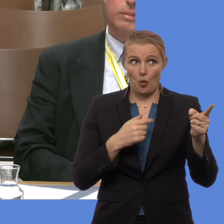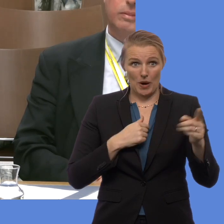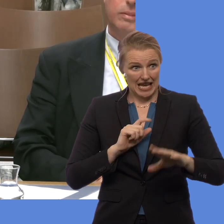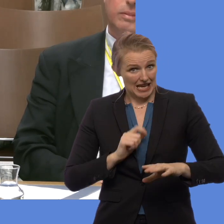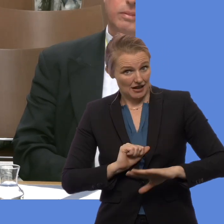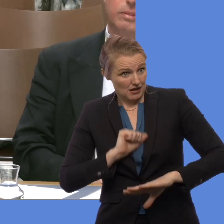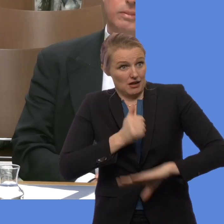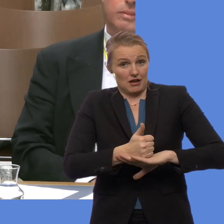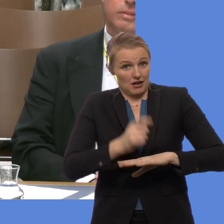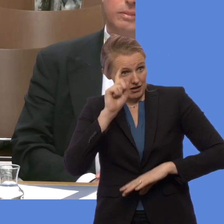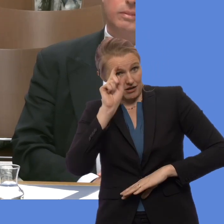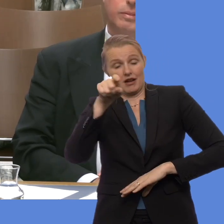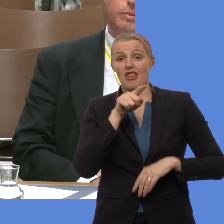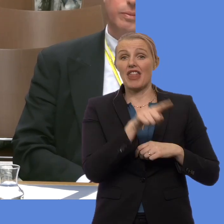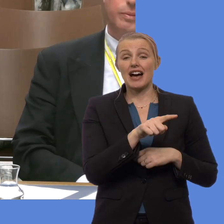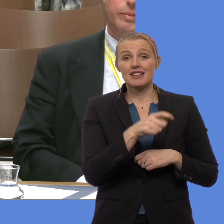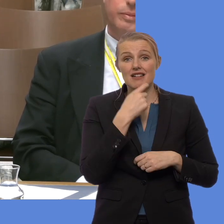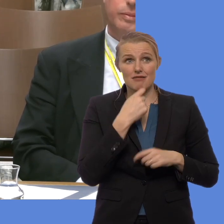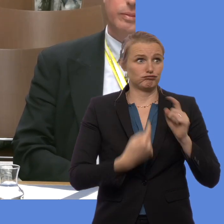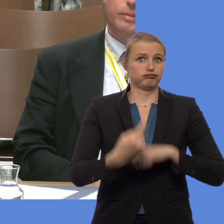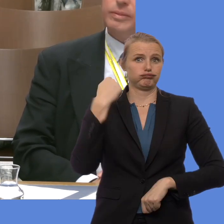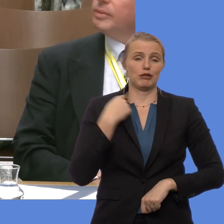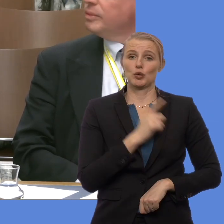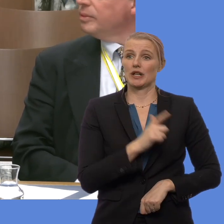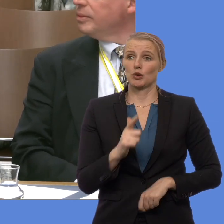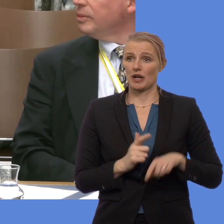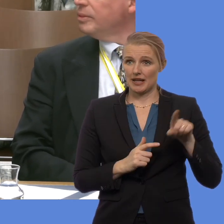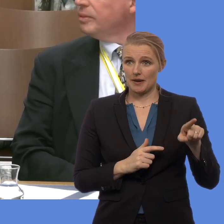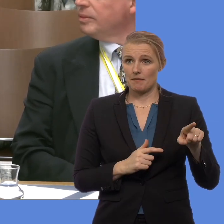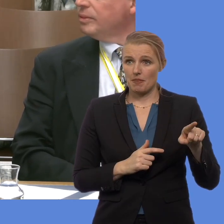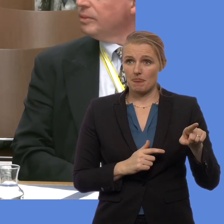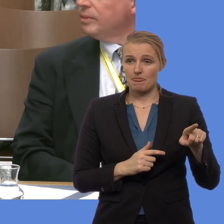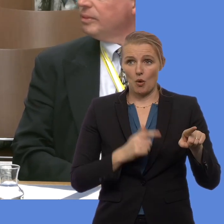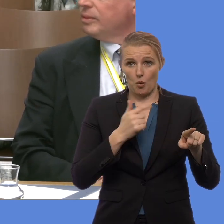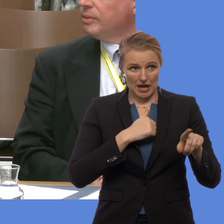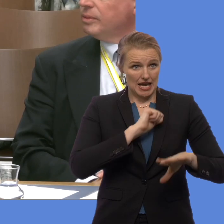that at the start of COVID we went and promoted the service.